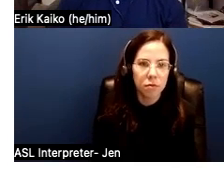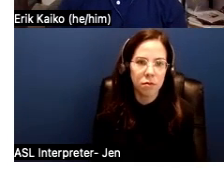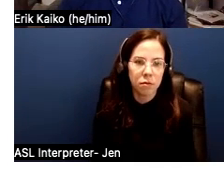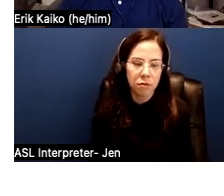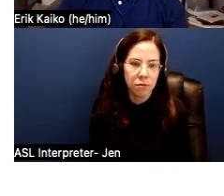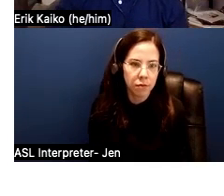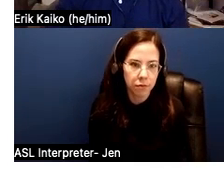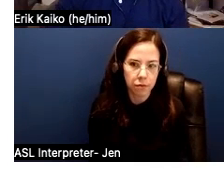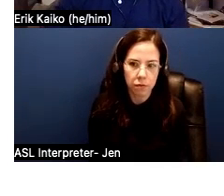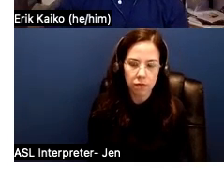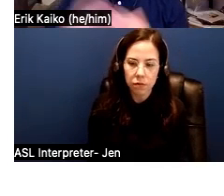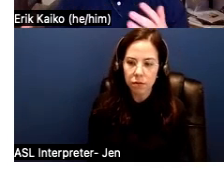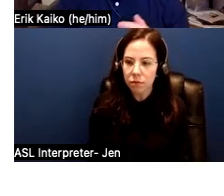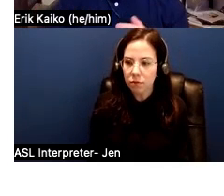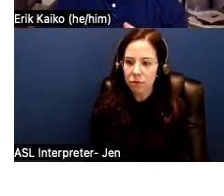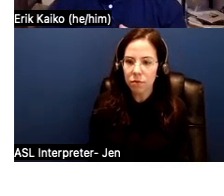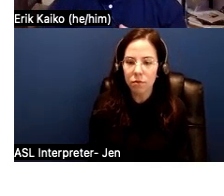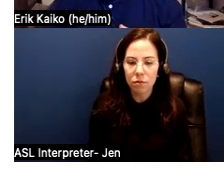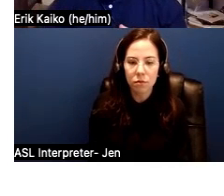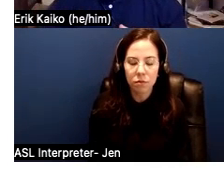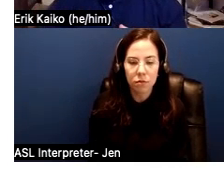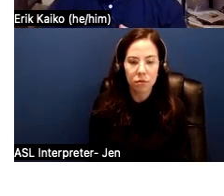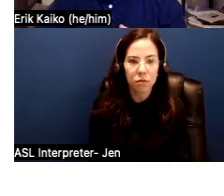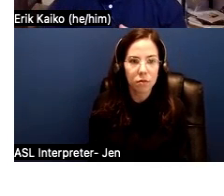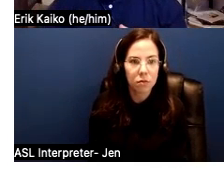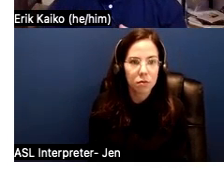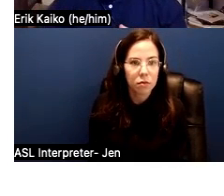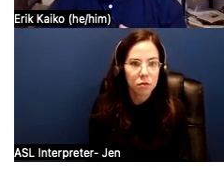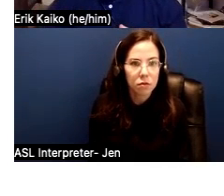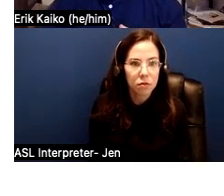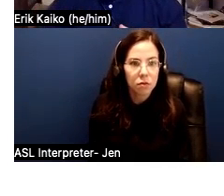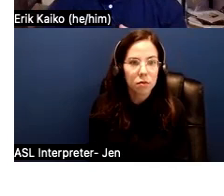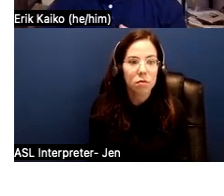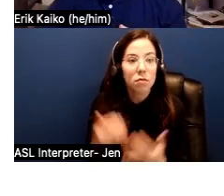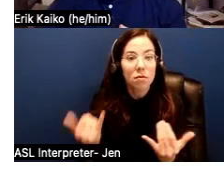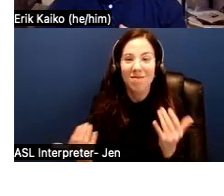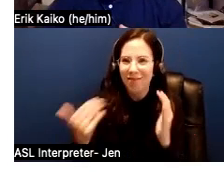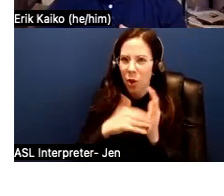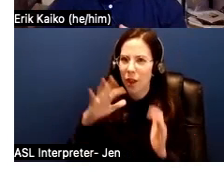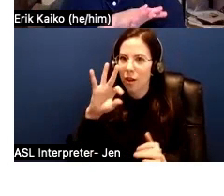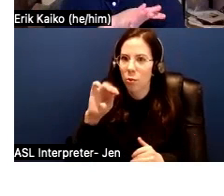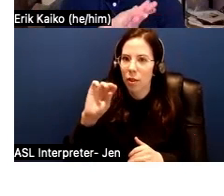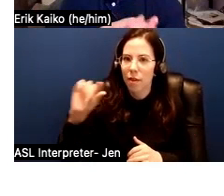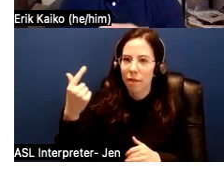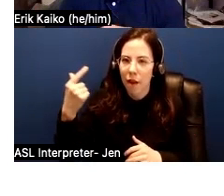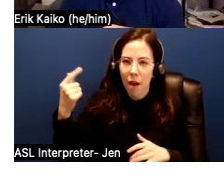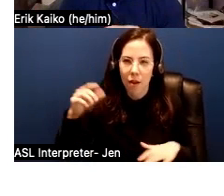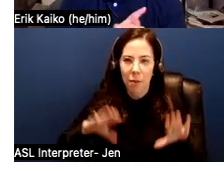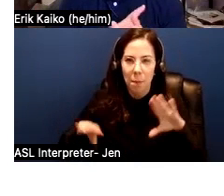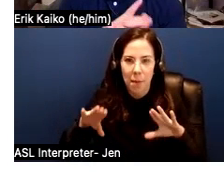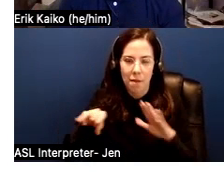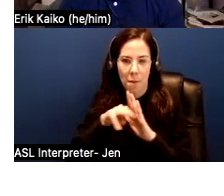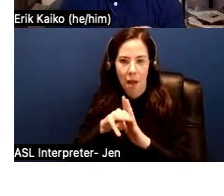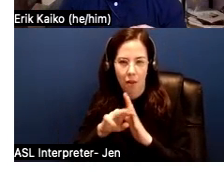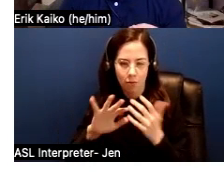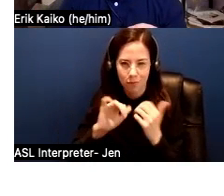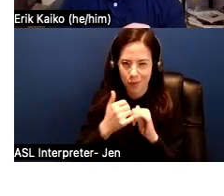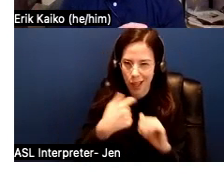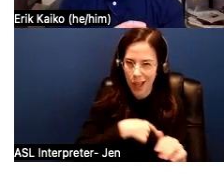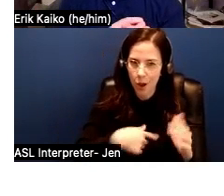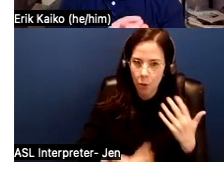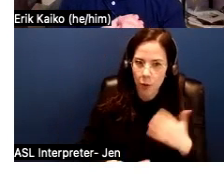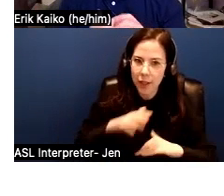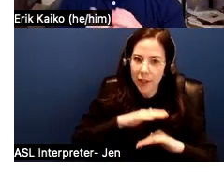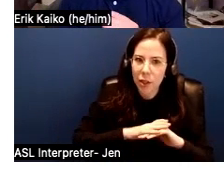All right, so taking the behavior model again. So we want to look at these three things. How are we increasing